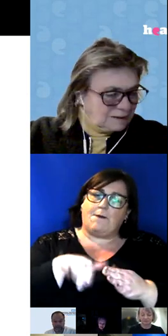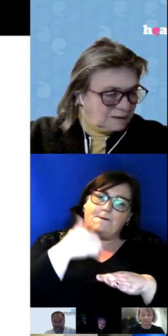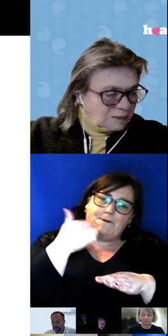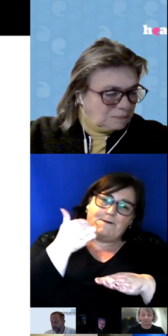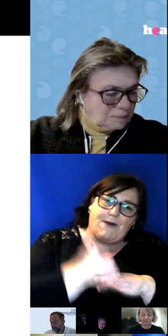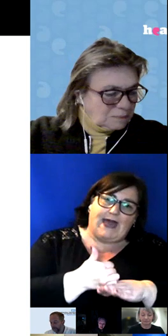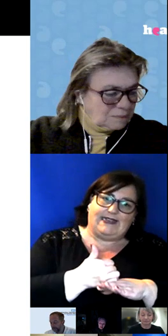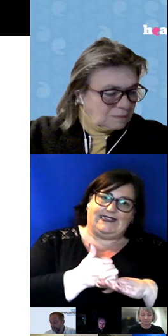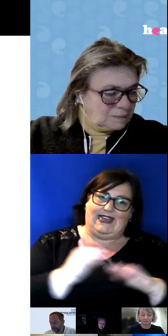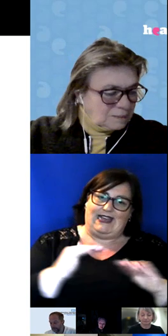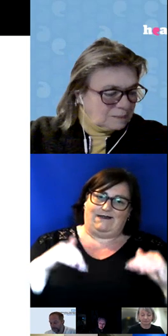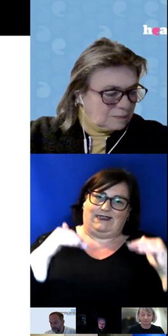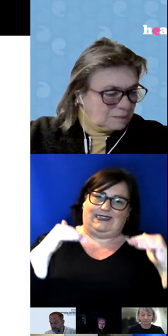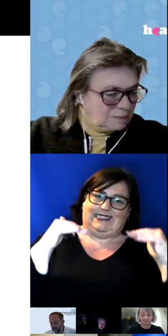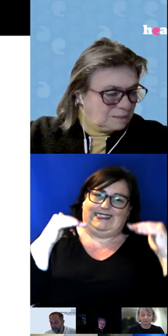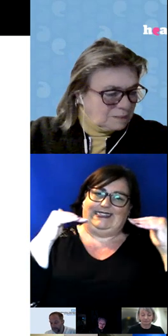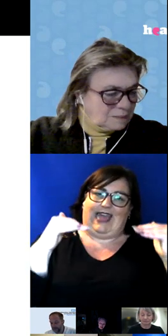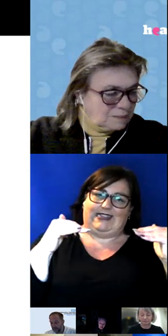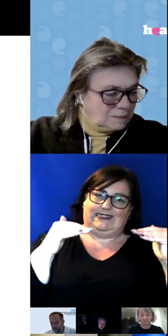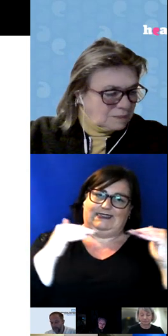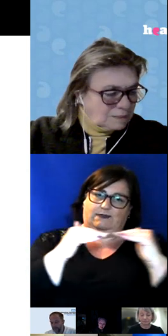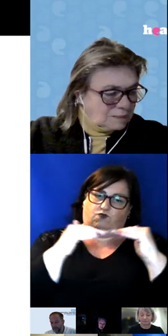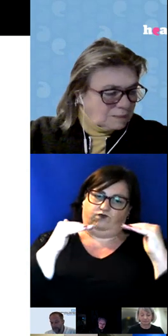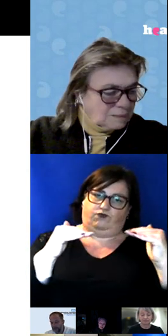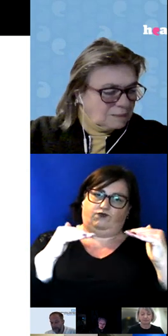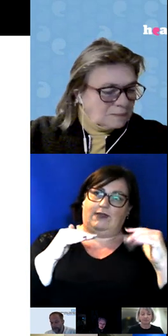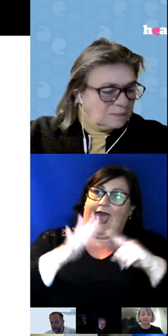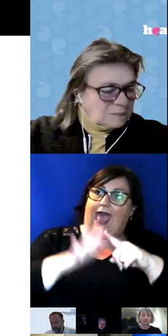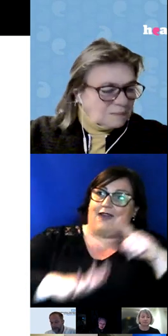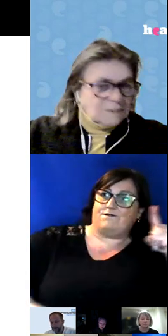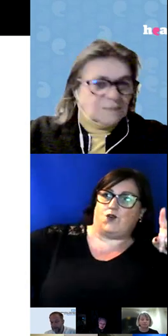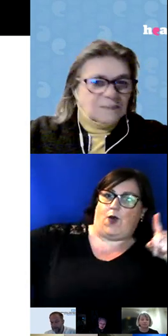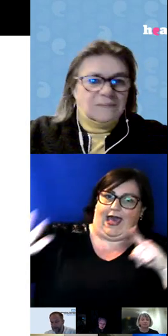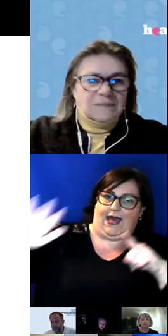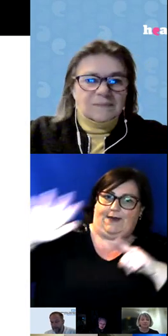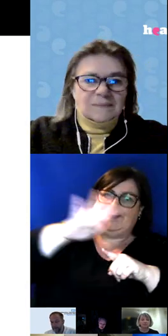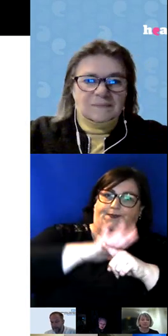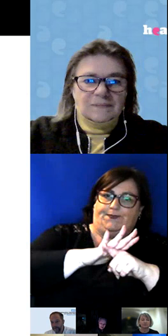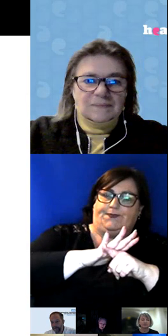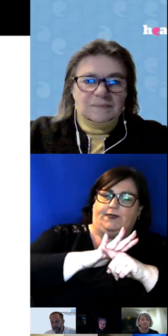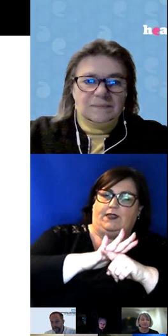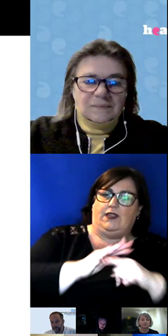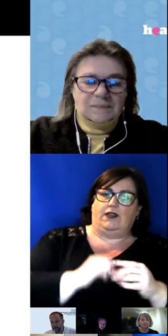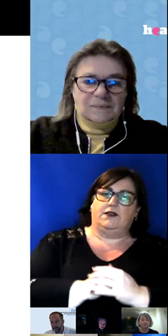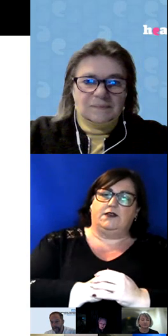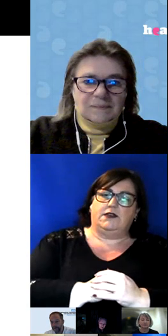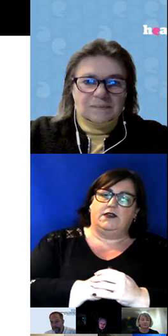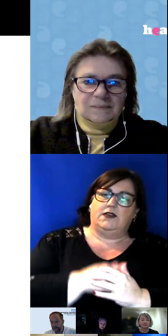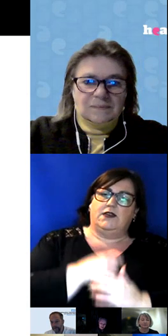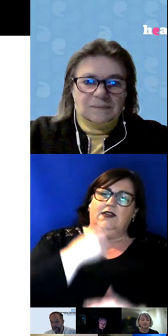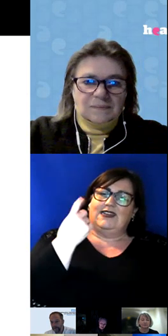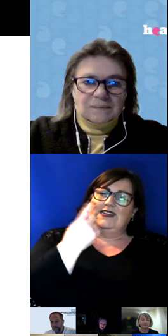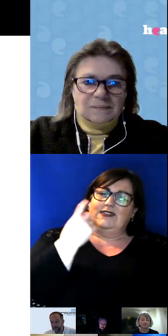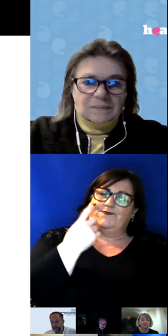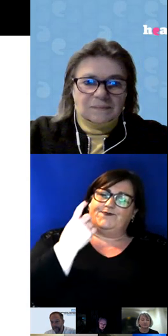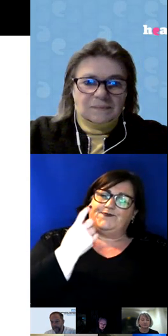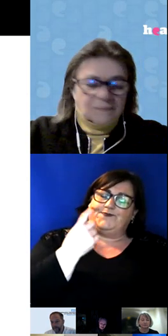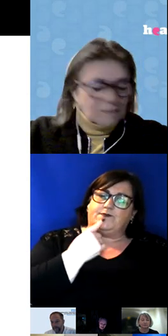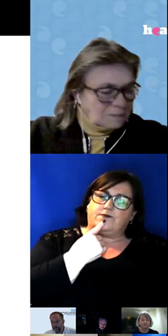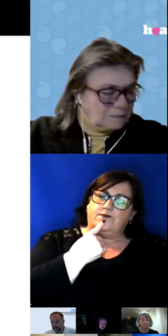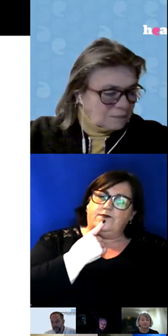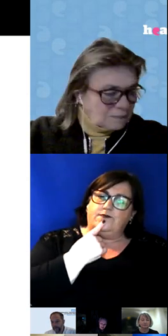we're tackling our inequalities on top of that. I'm wondering if there's scope to pick up mental health in that